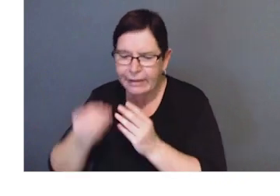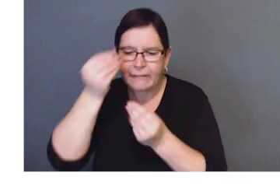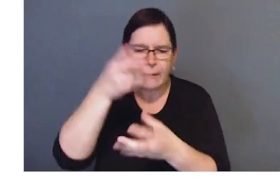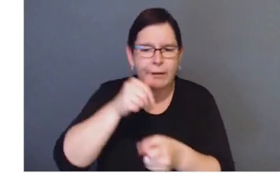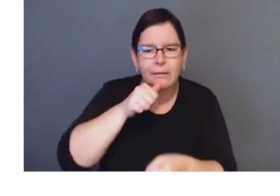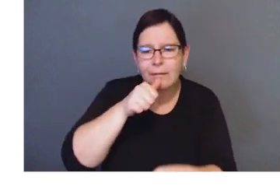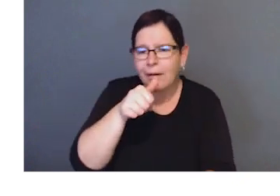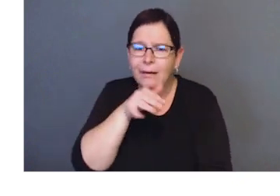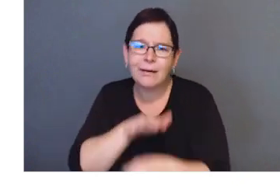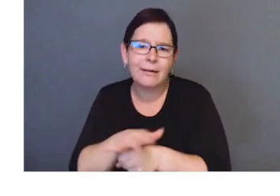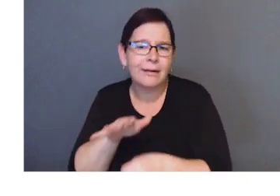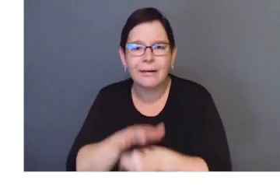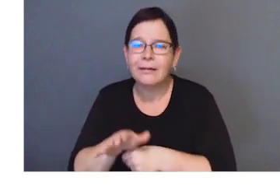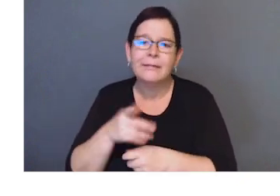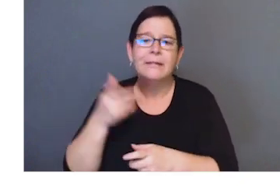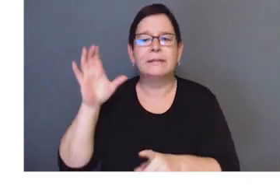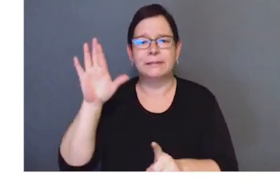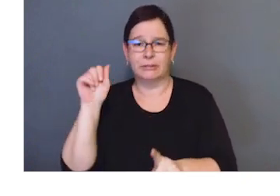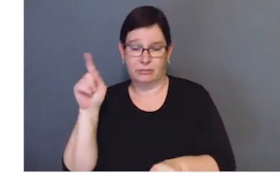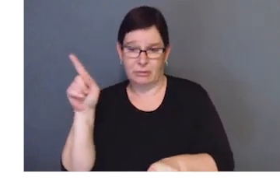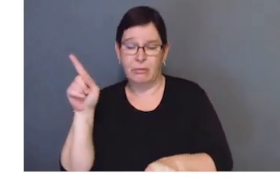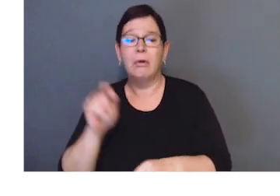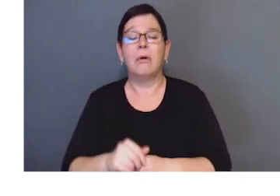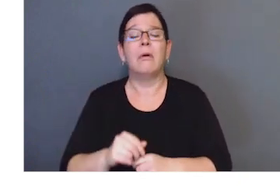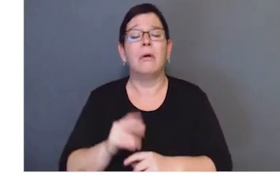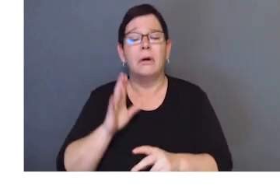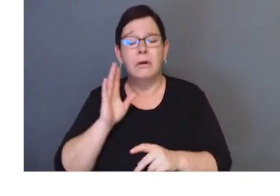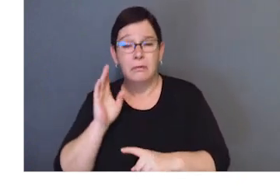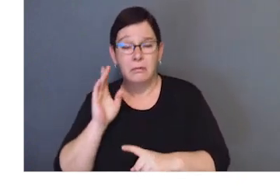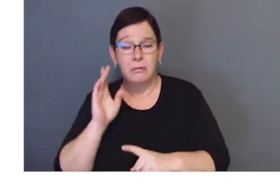the disability amount on your income tax and benefit return.